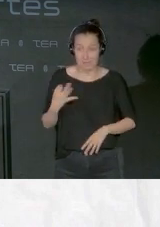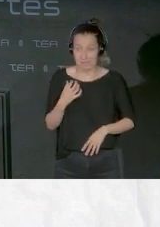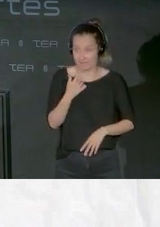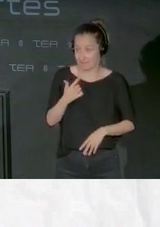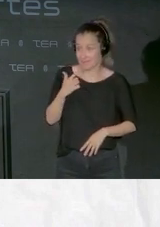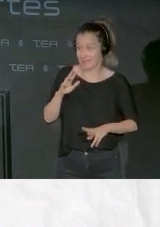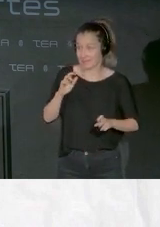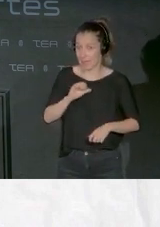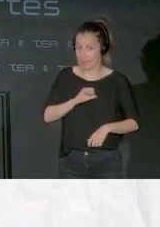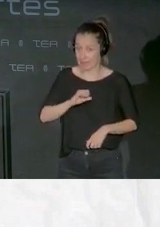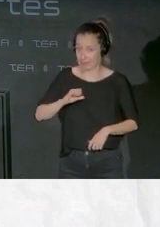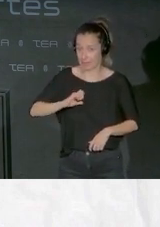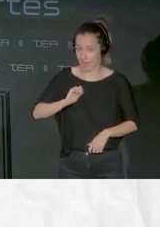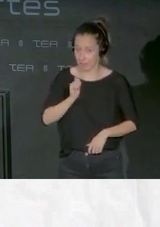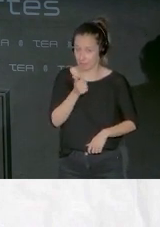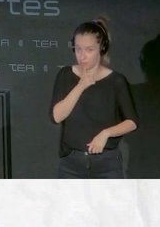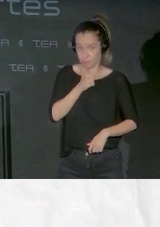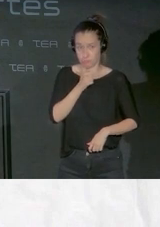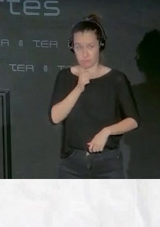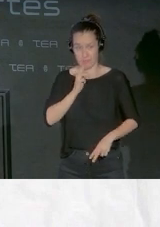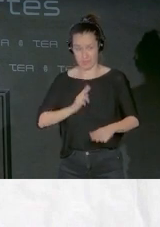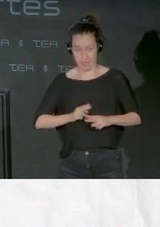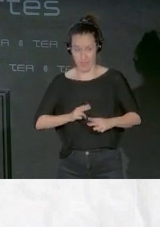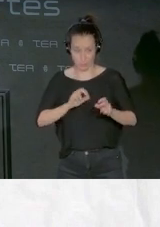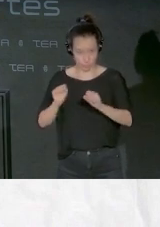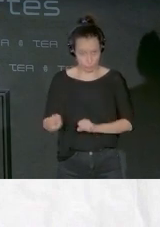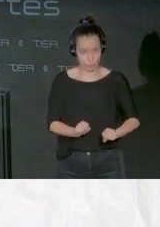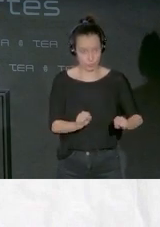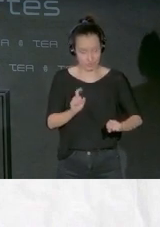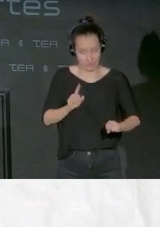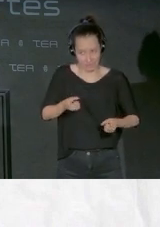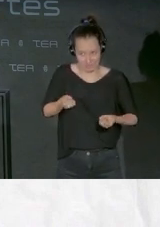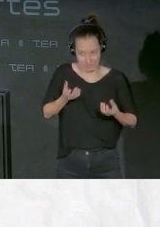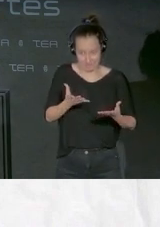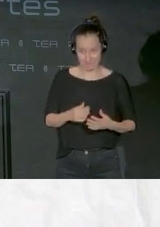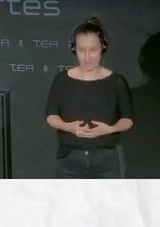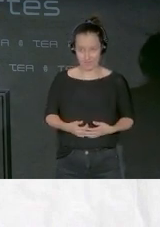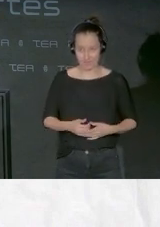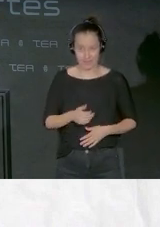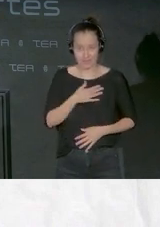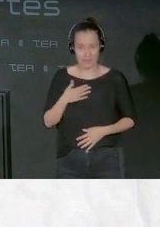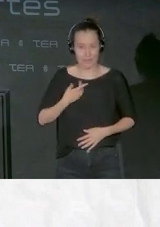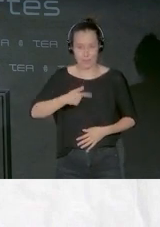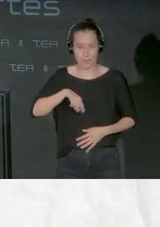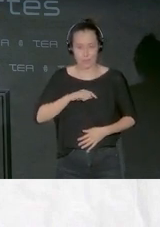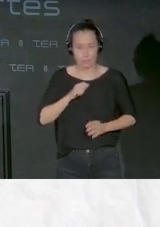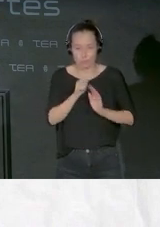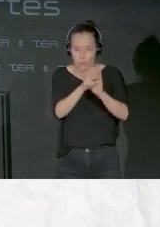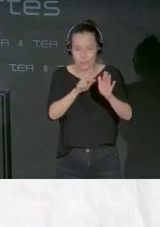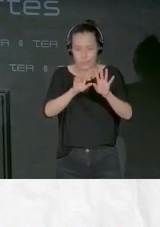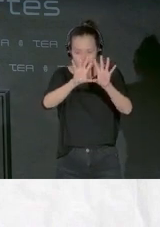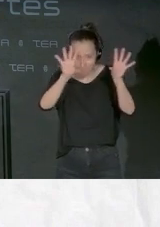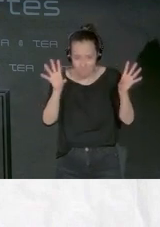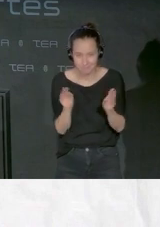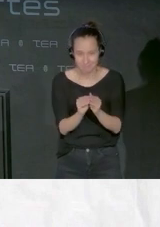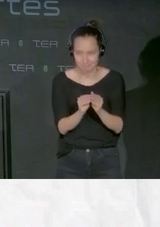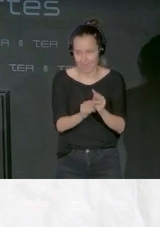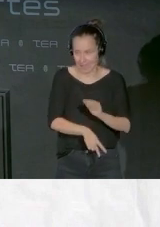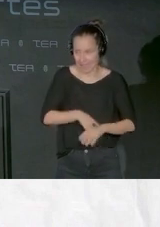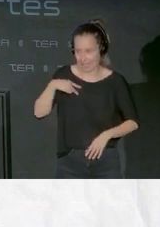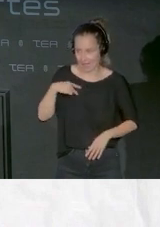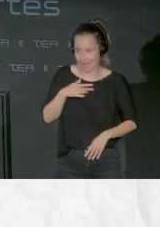So we have really looked at that in a sort of broad and holistic way and looked at how video games are affected by